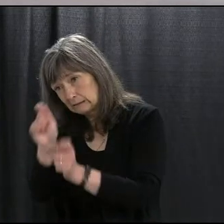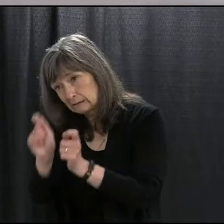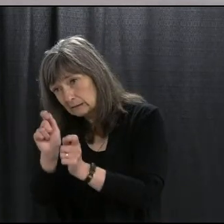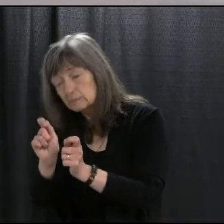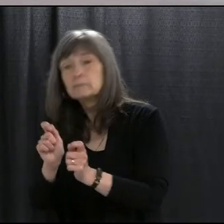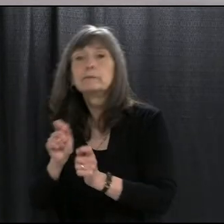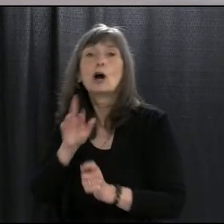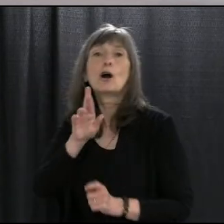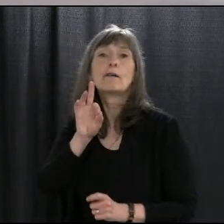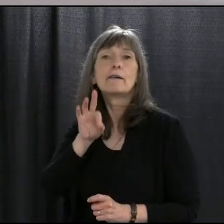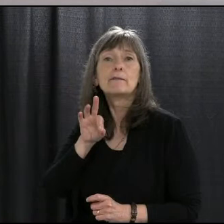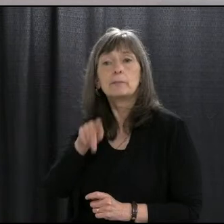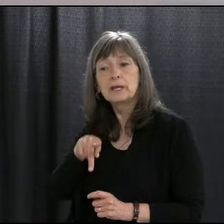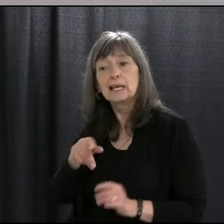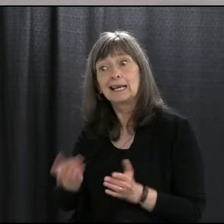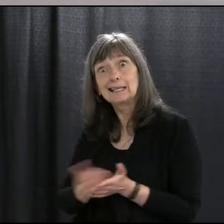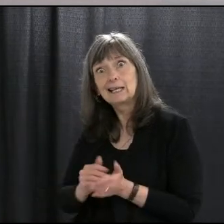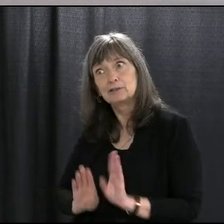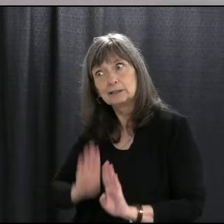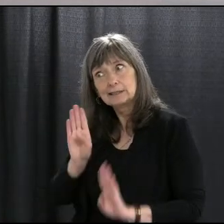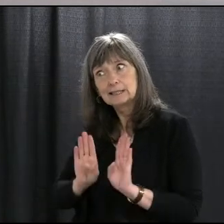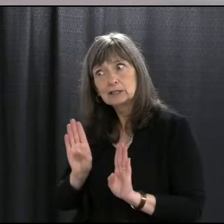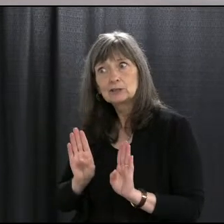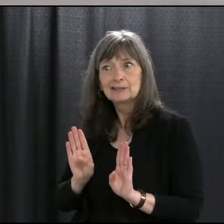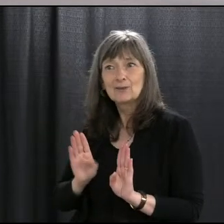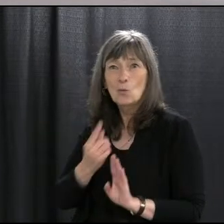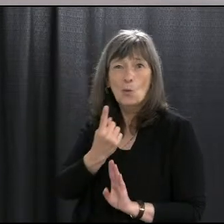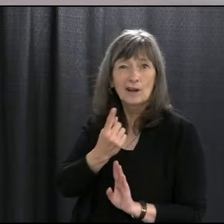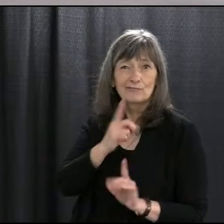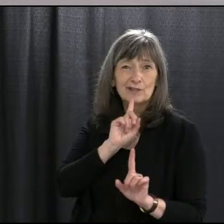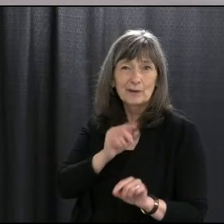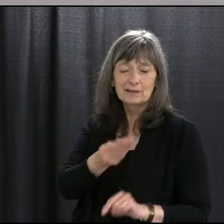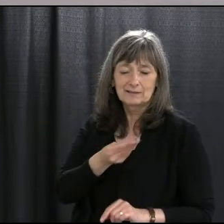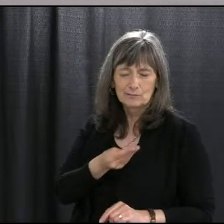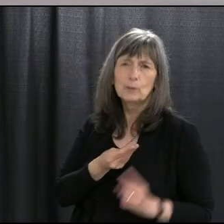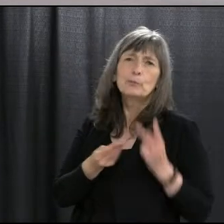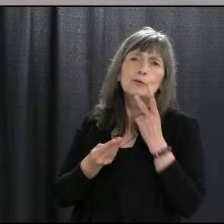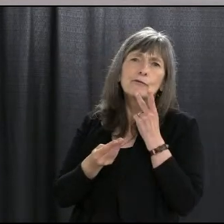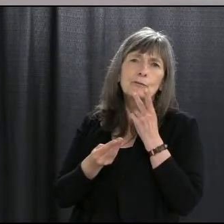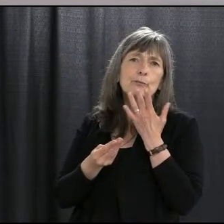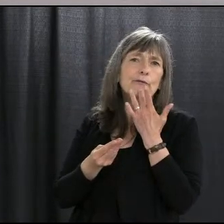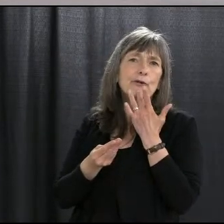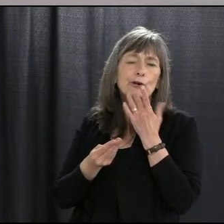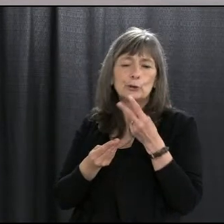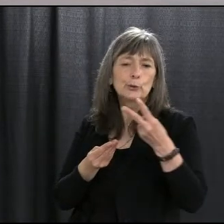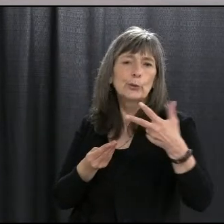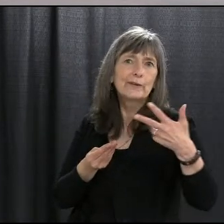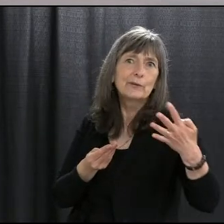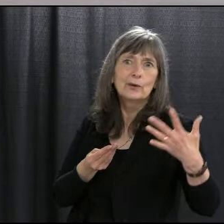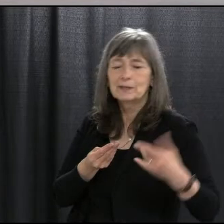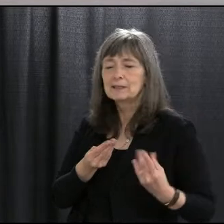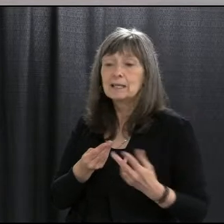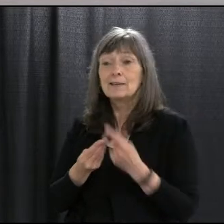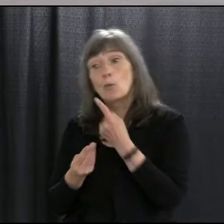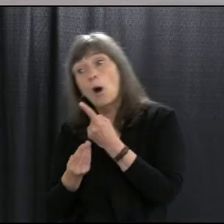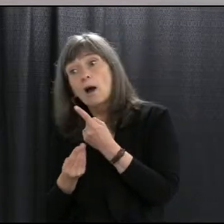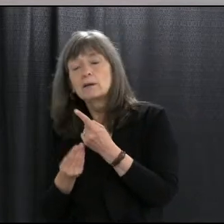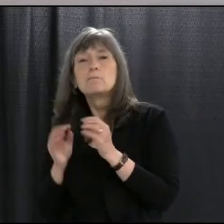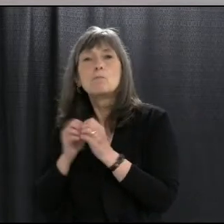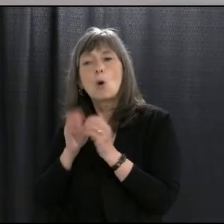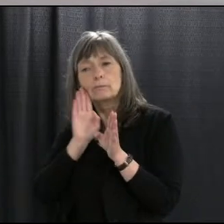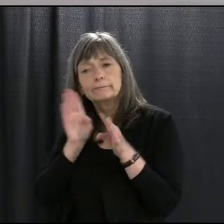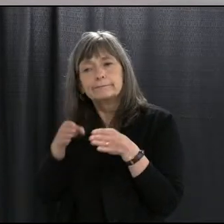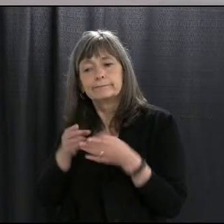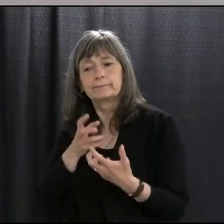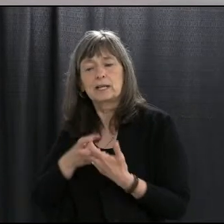re-tendering that RFP, hoping to get more than 1 response, or even if it's just 1, but more focused